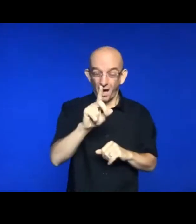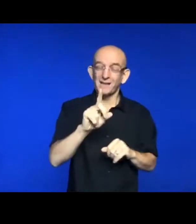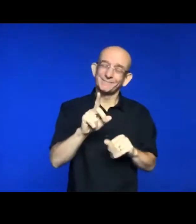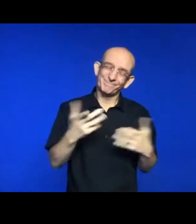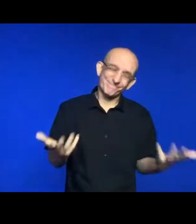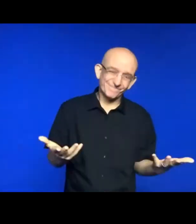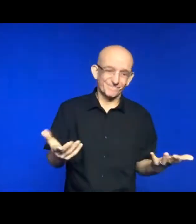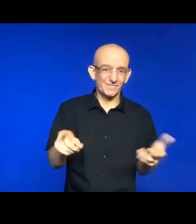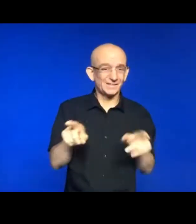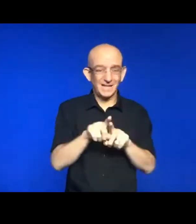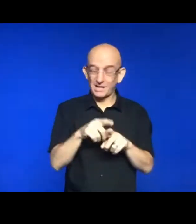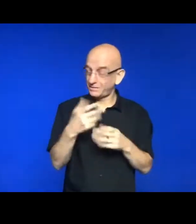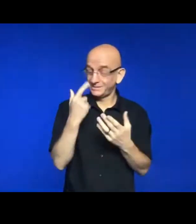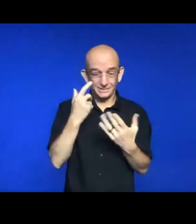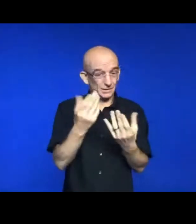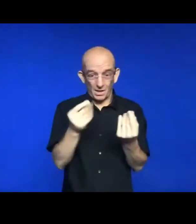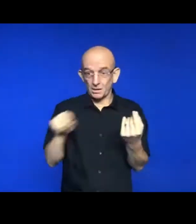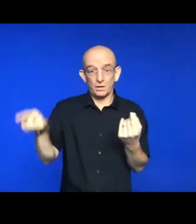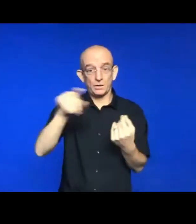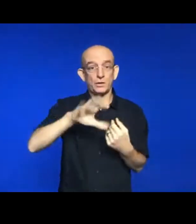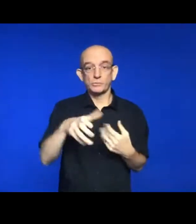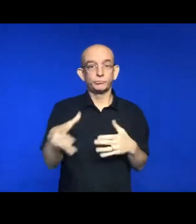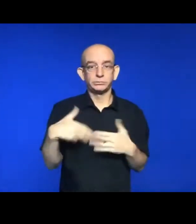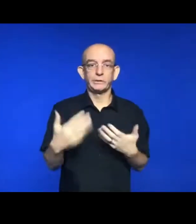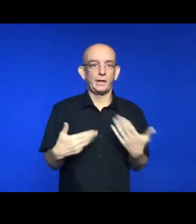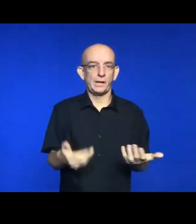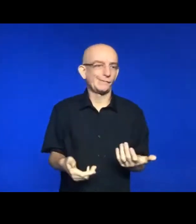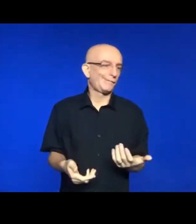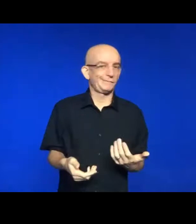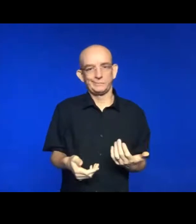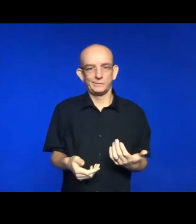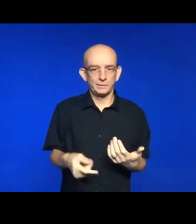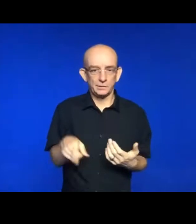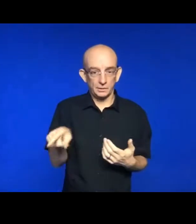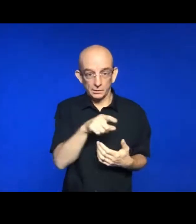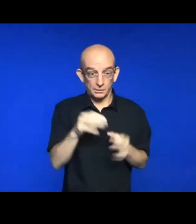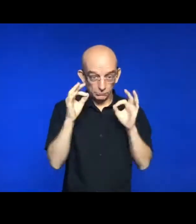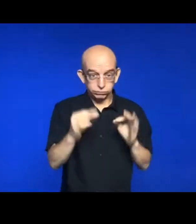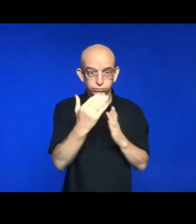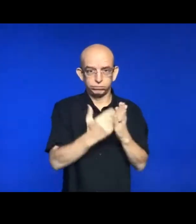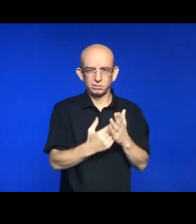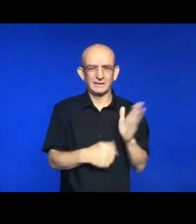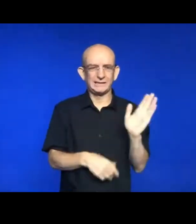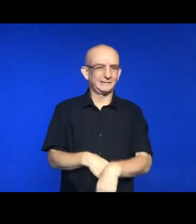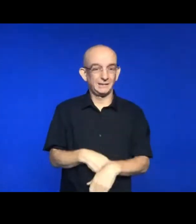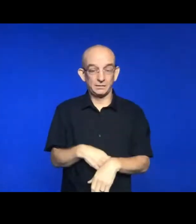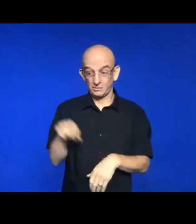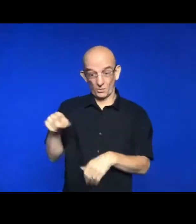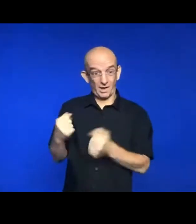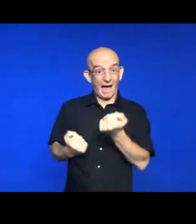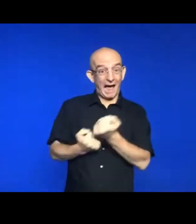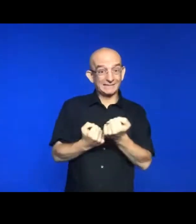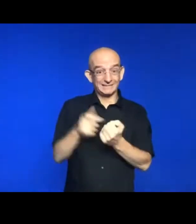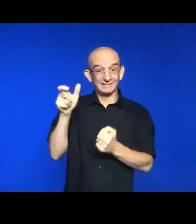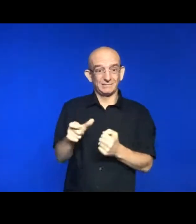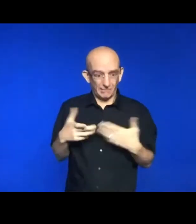still those are not put into place. Let me now go to the actions that need